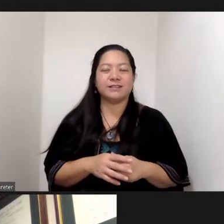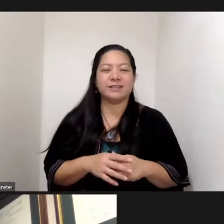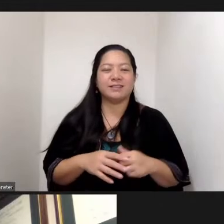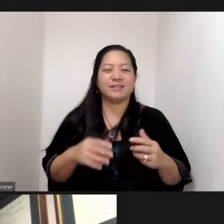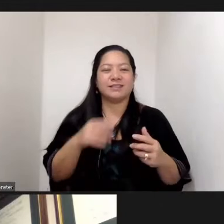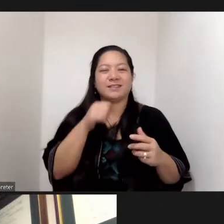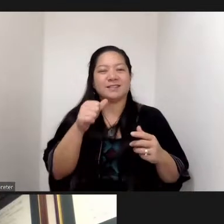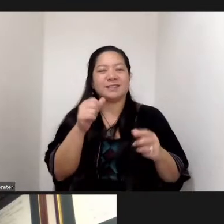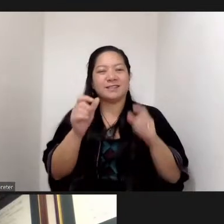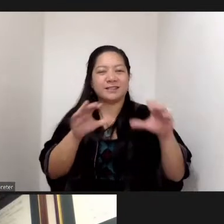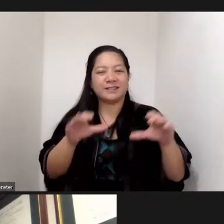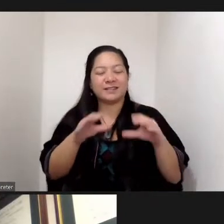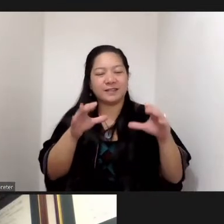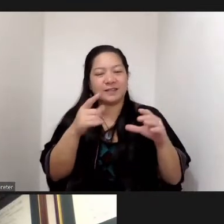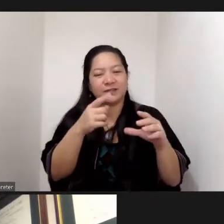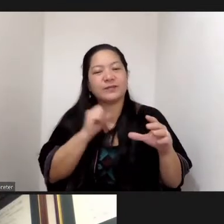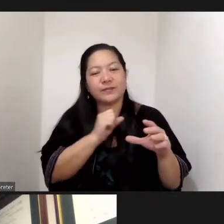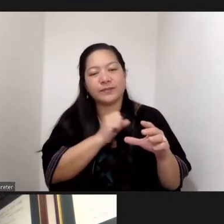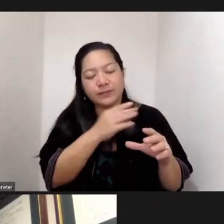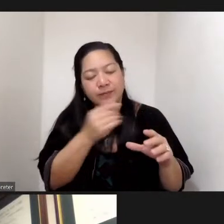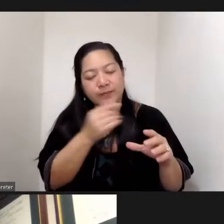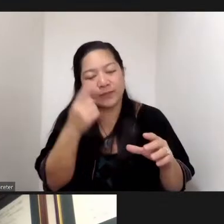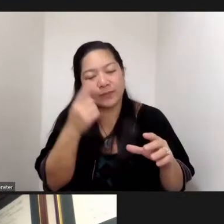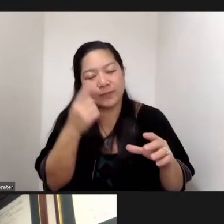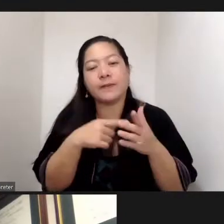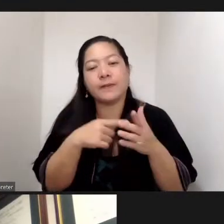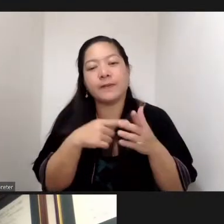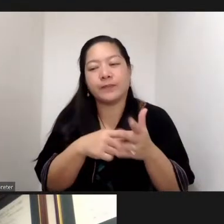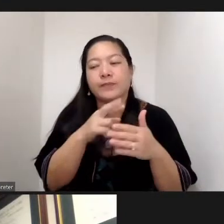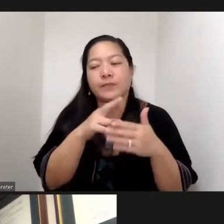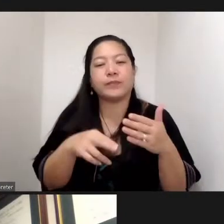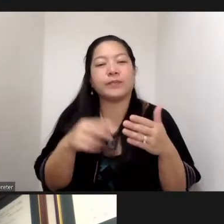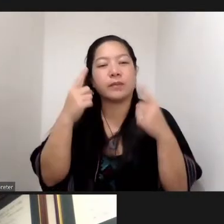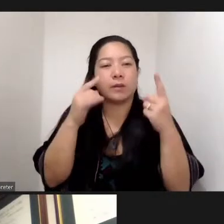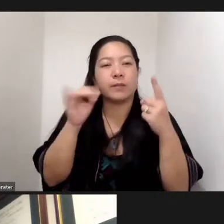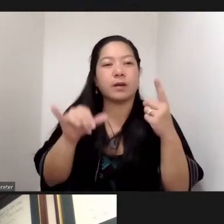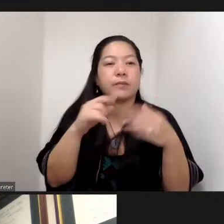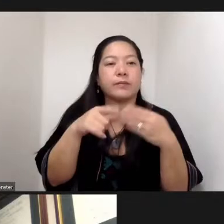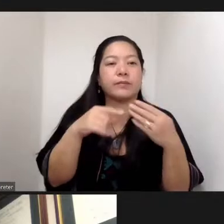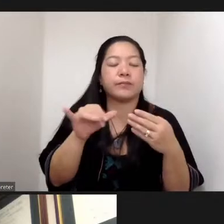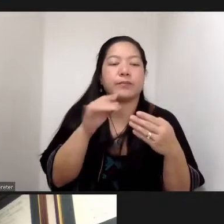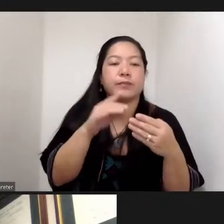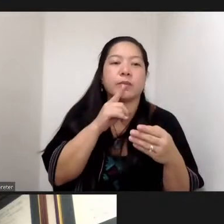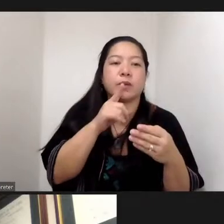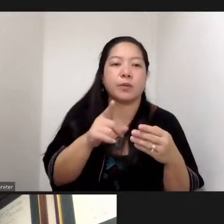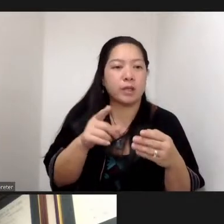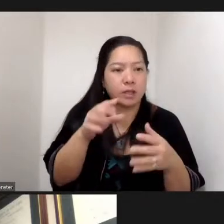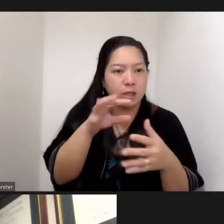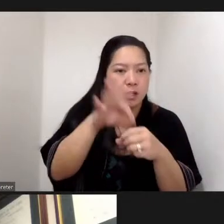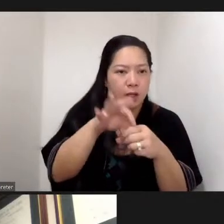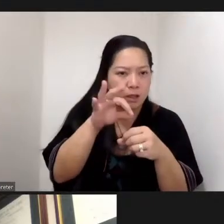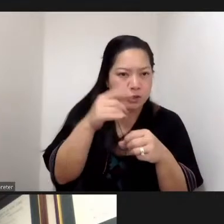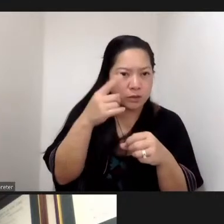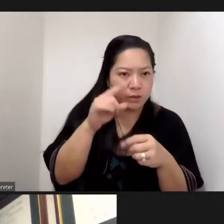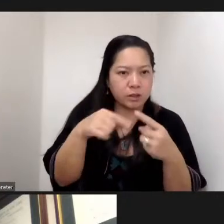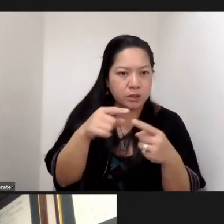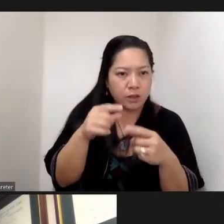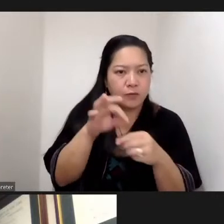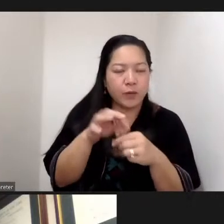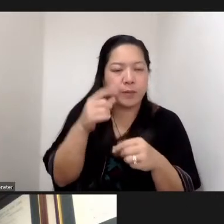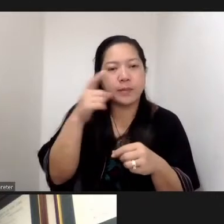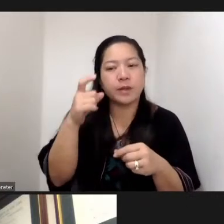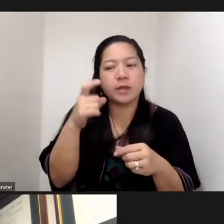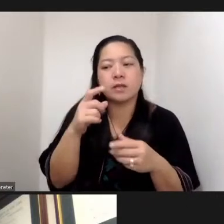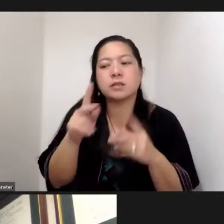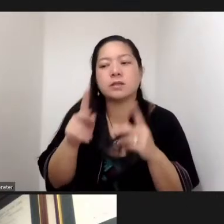this resolution, they should think about that in their election. Because people are